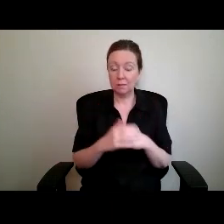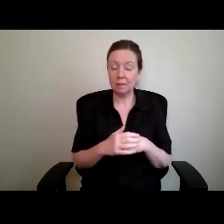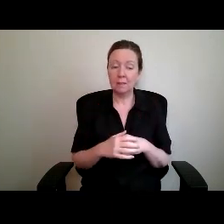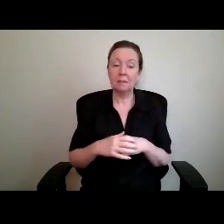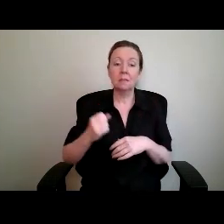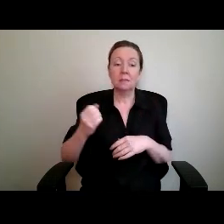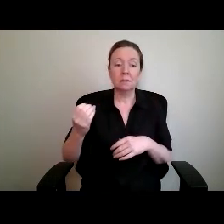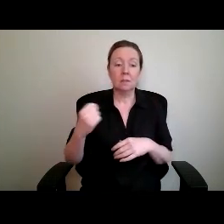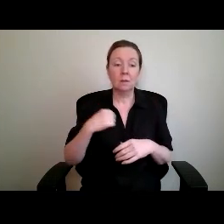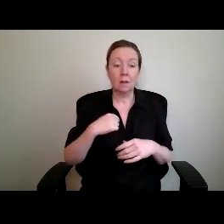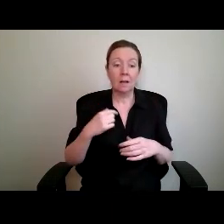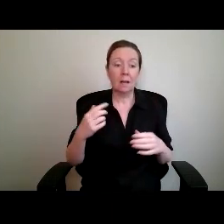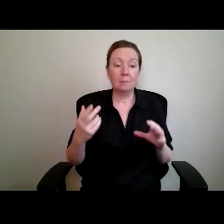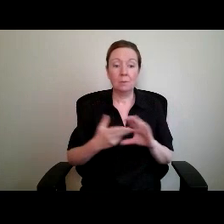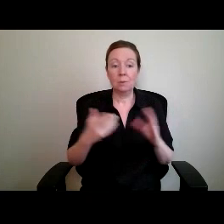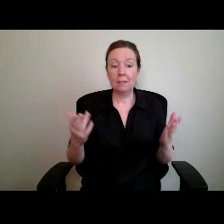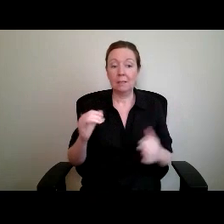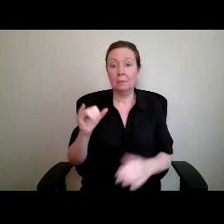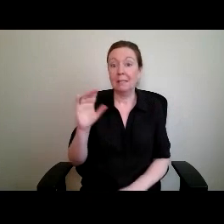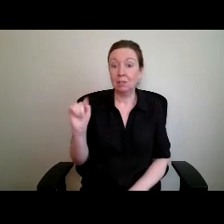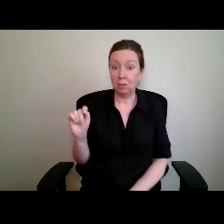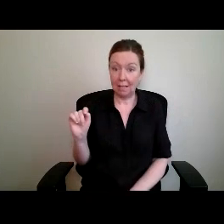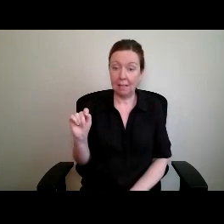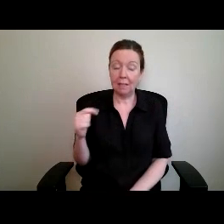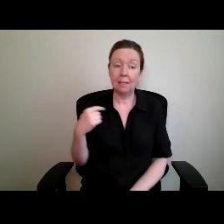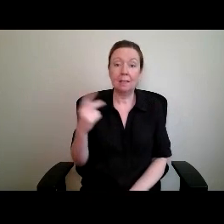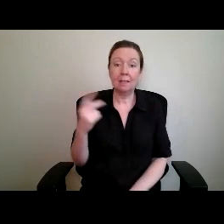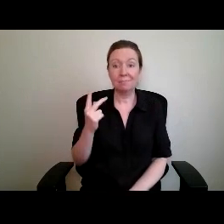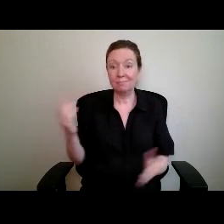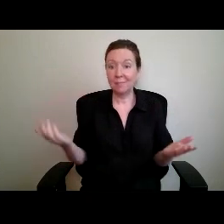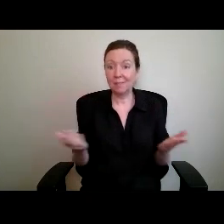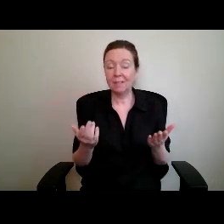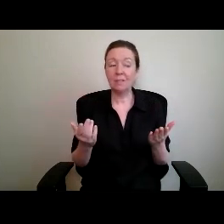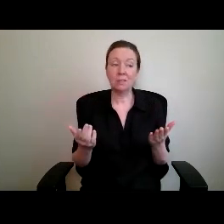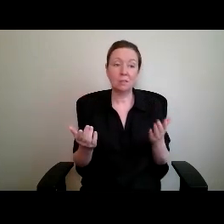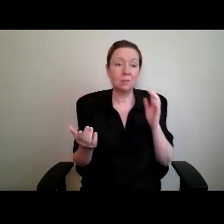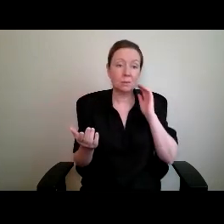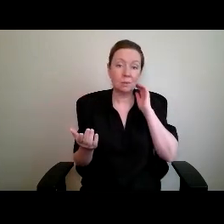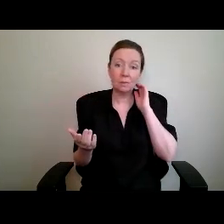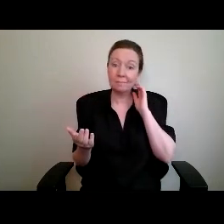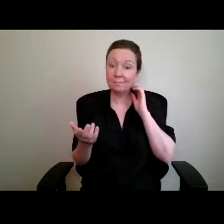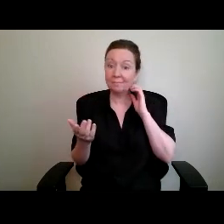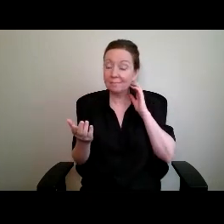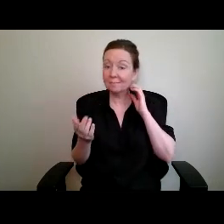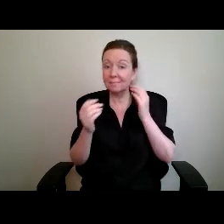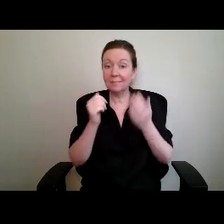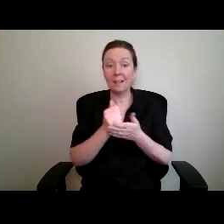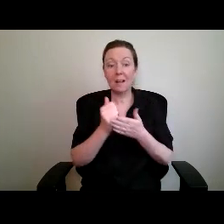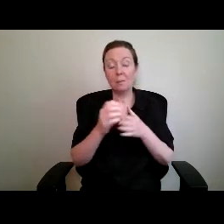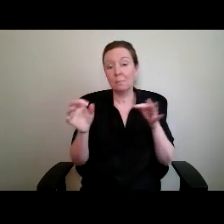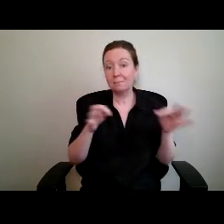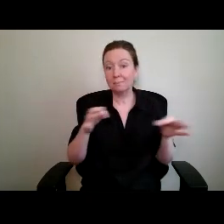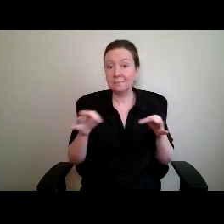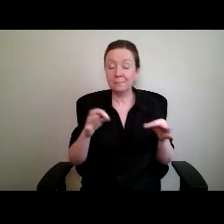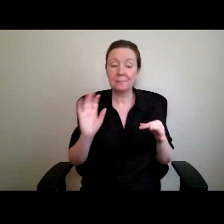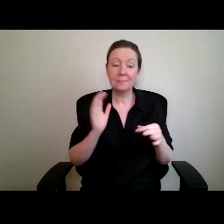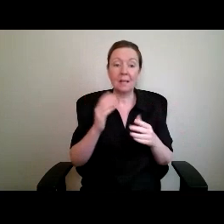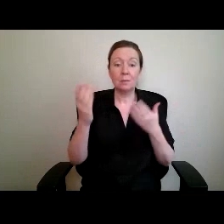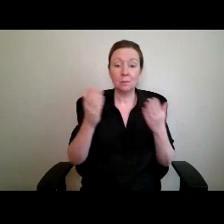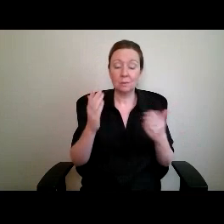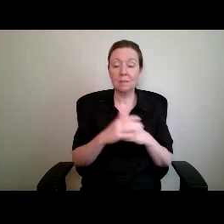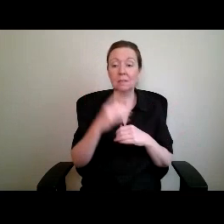so I'm joined here by Janet, and we're here to kind of, help walk you through our